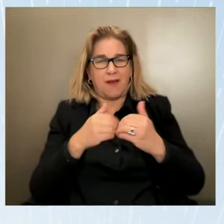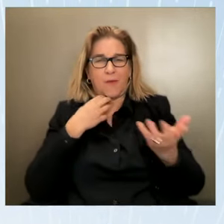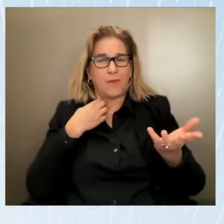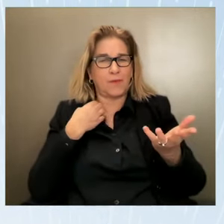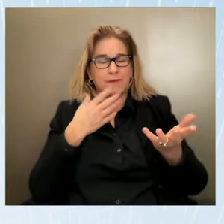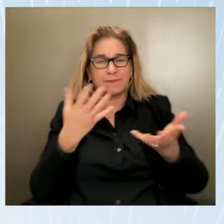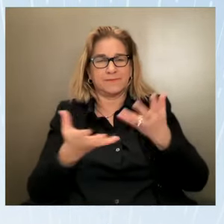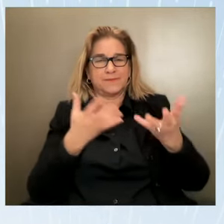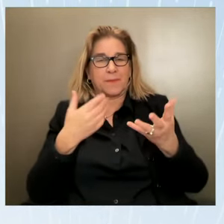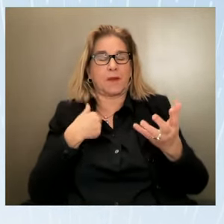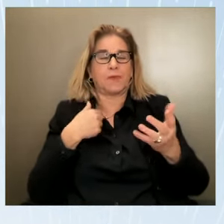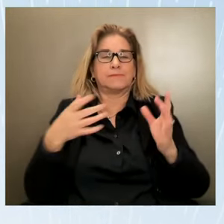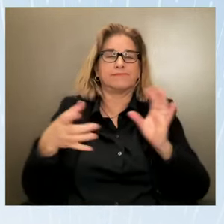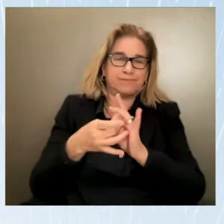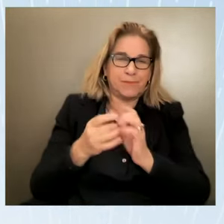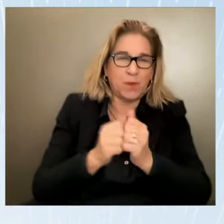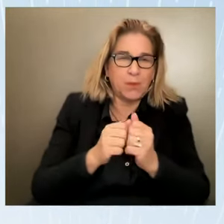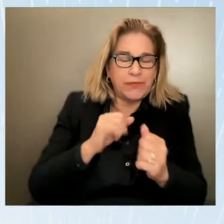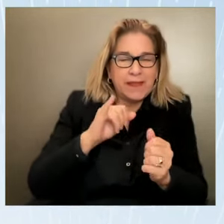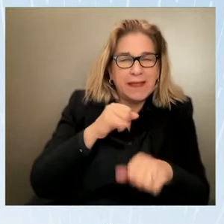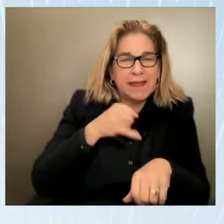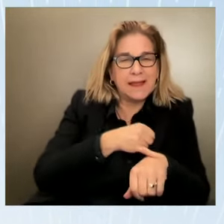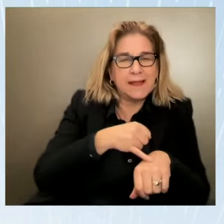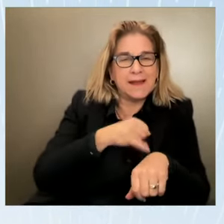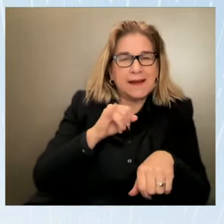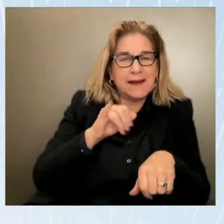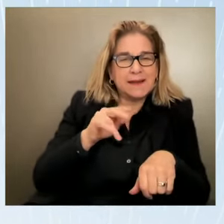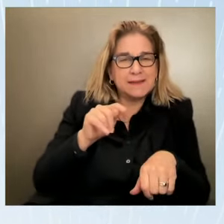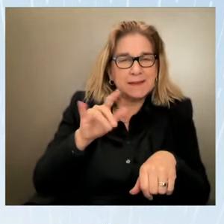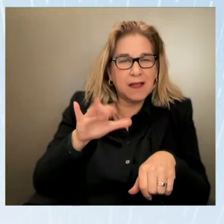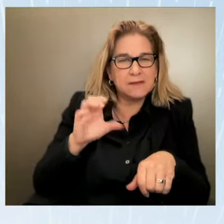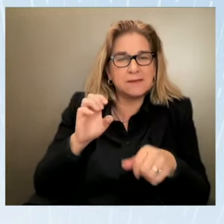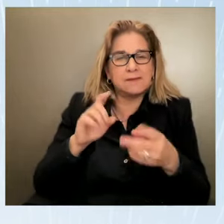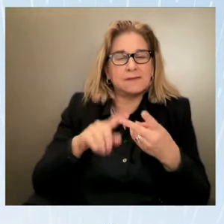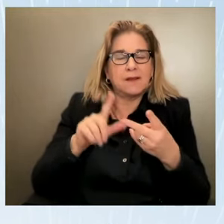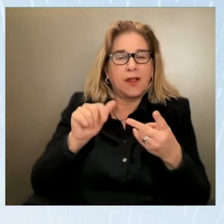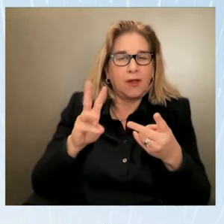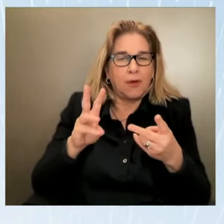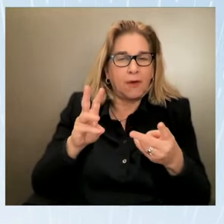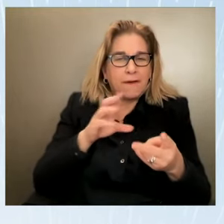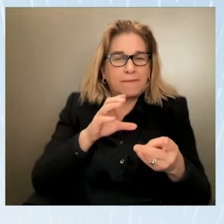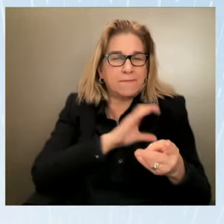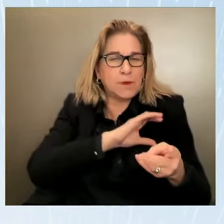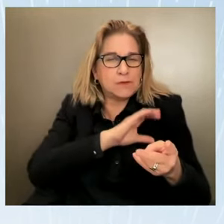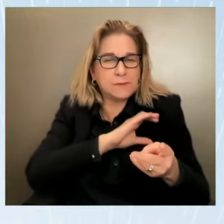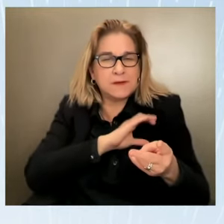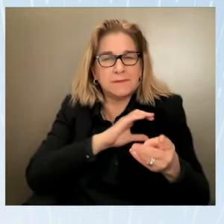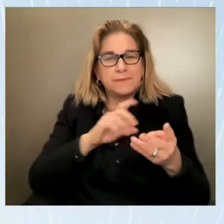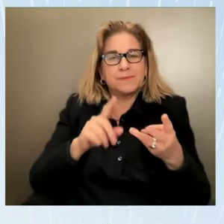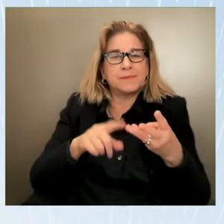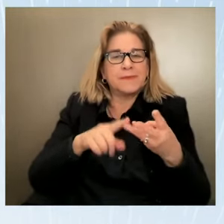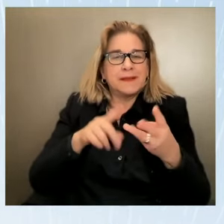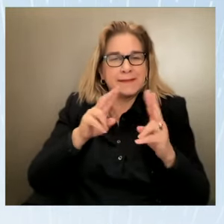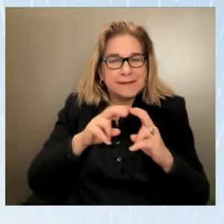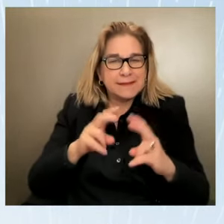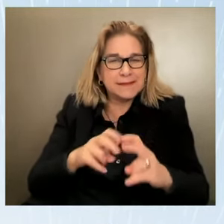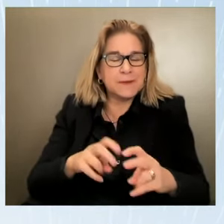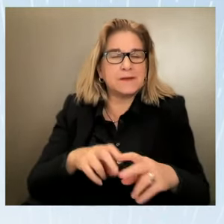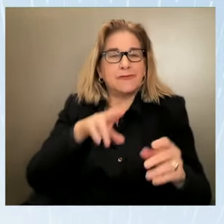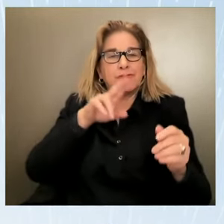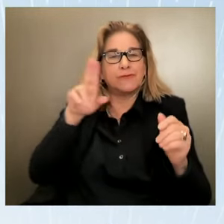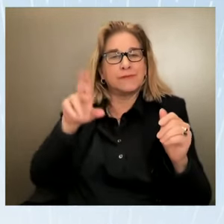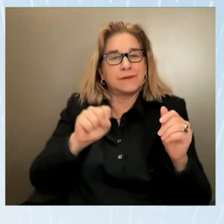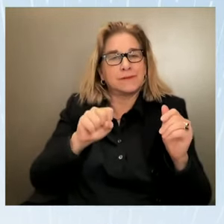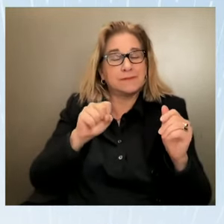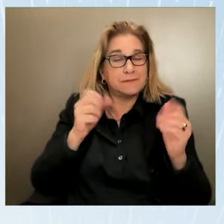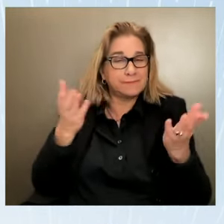the first intelligence assessment on the impact of human trafficking on the United States, just so you know that it's not small,